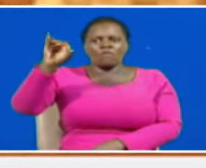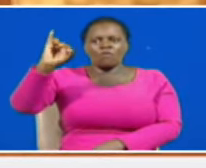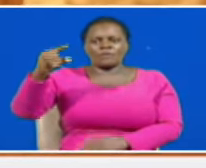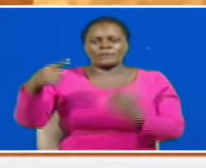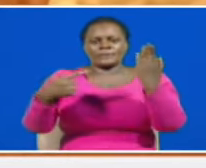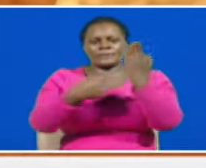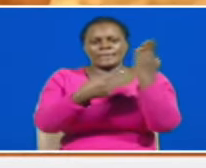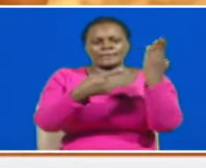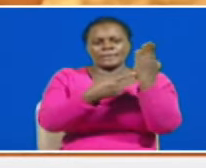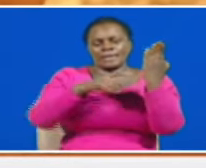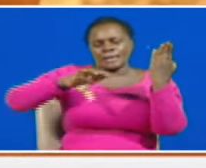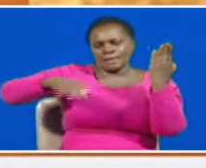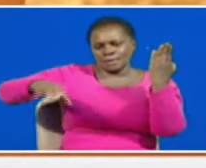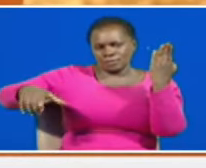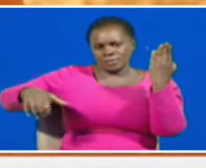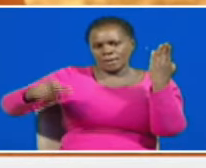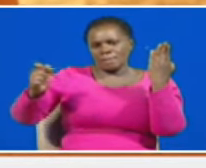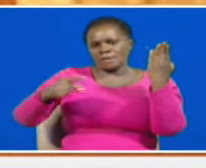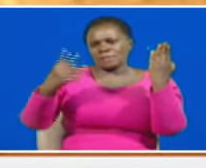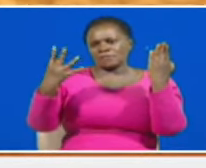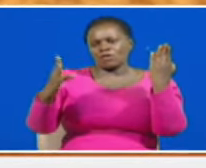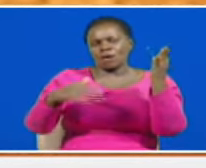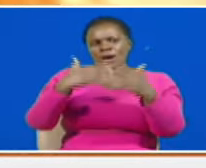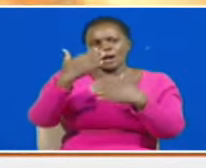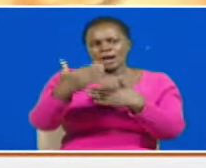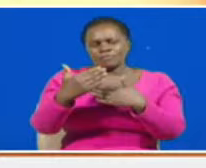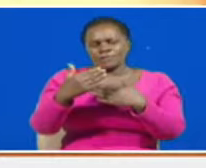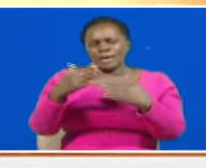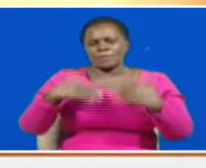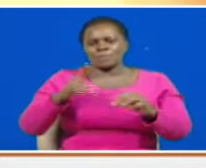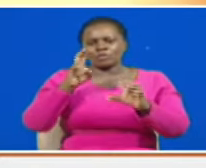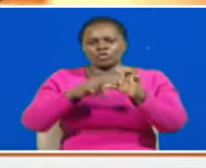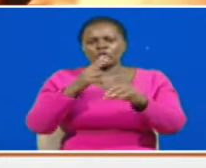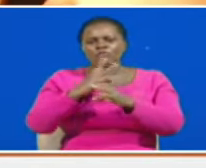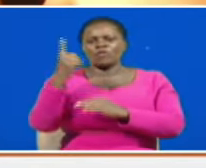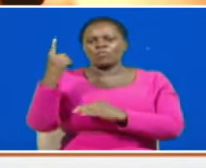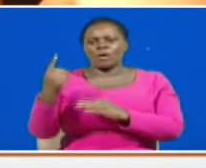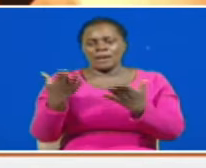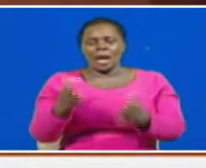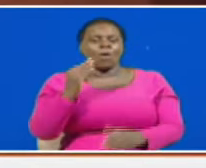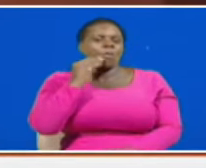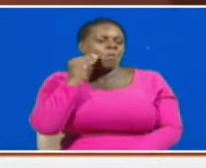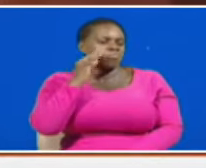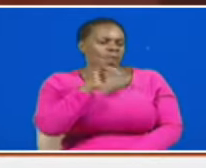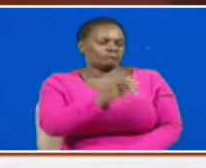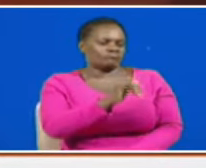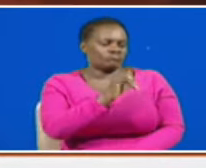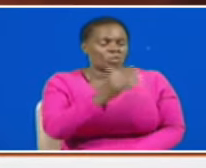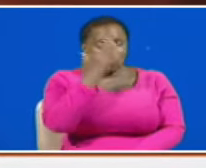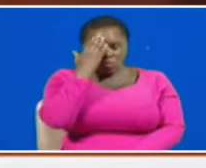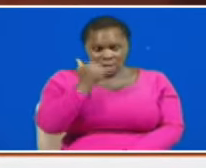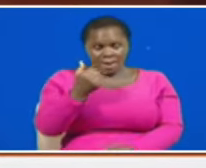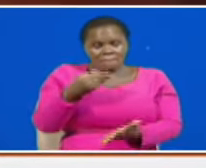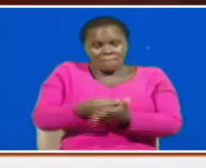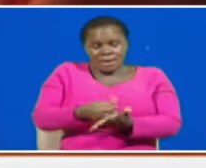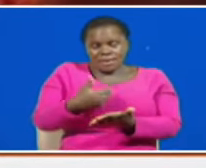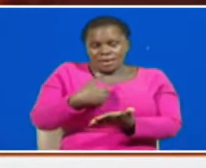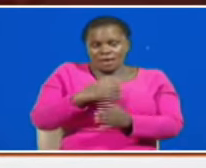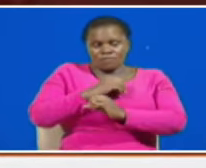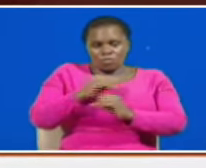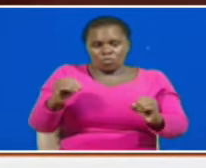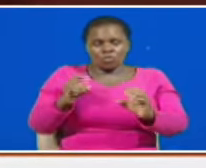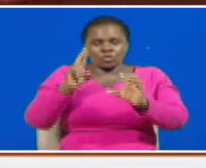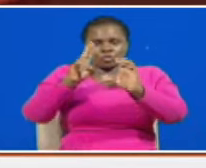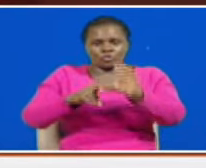Taitaveta County. 4 months after her classmate joined Form 1, Florence is still at home. This is due to lack of school fees to